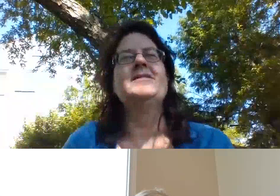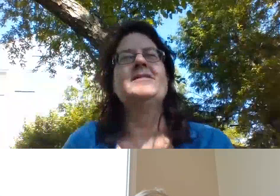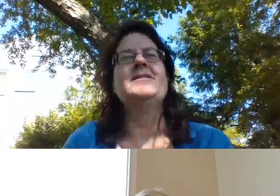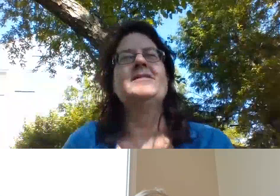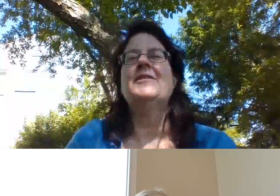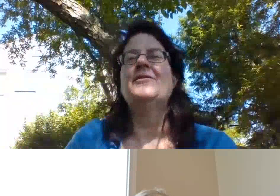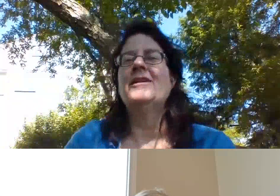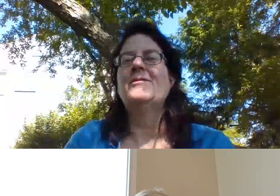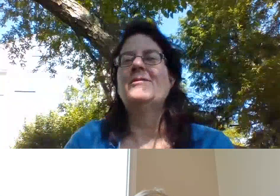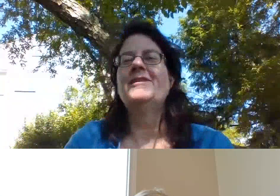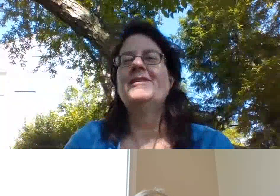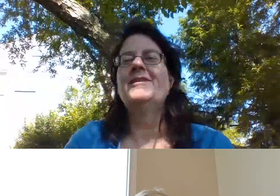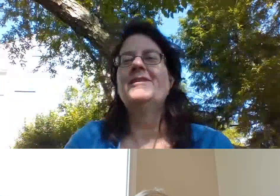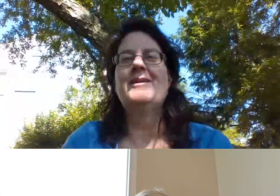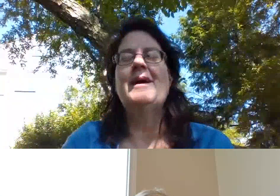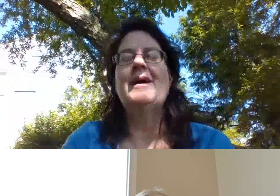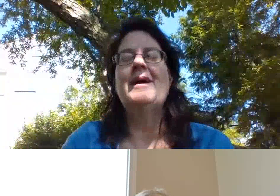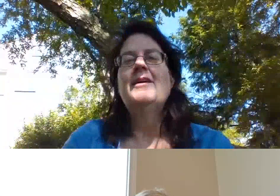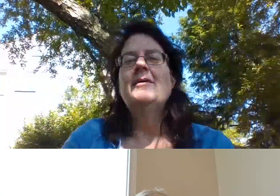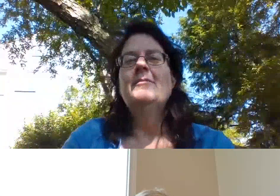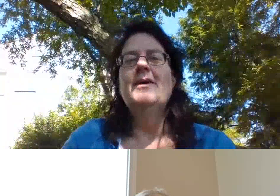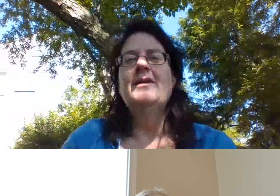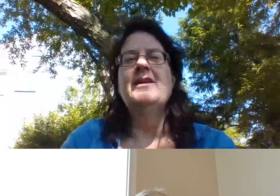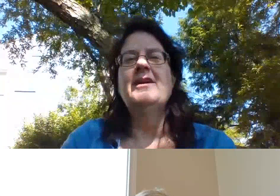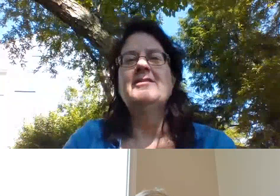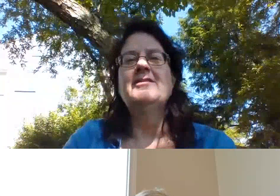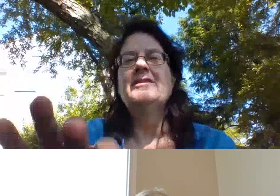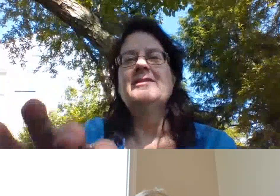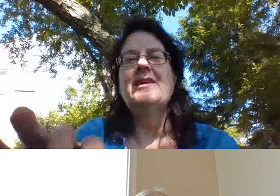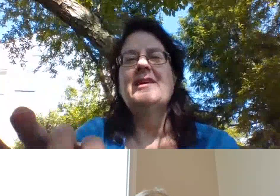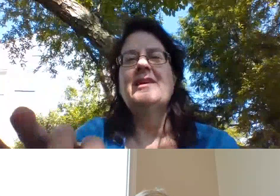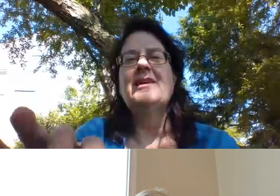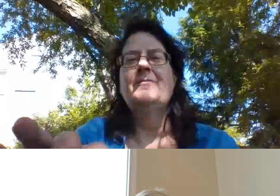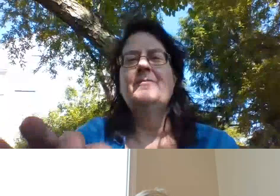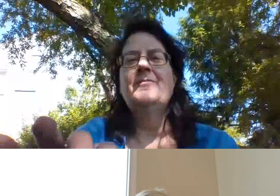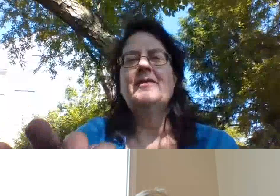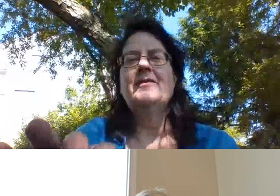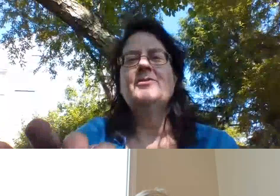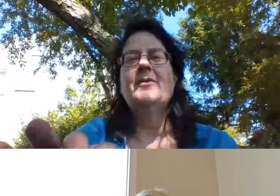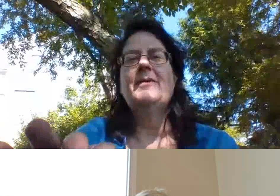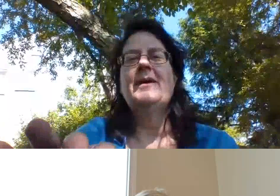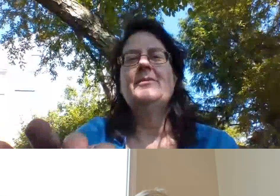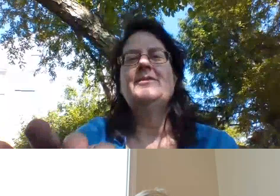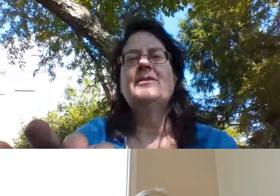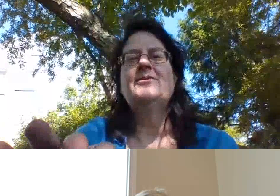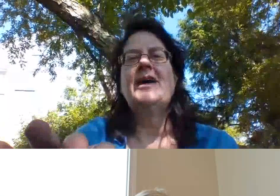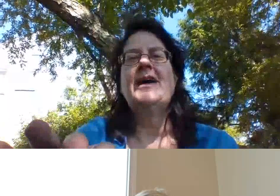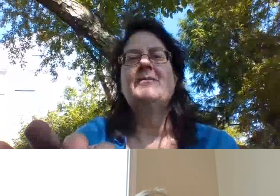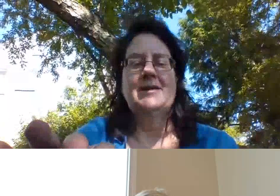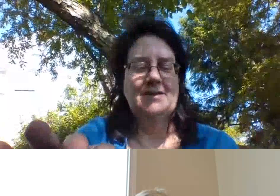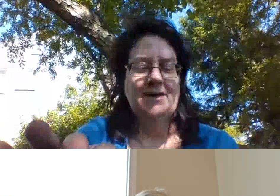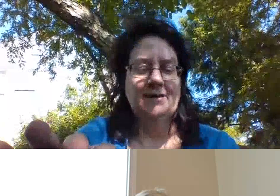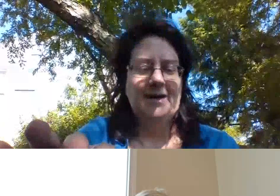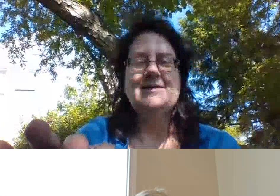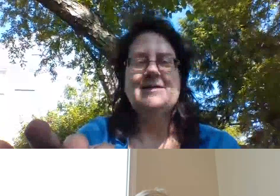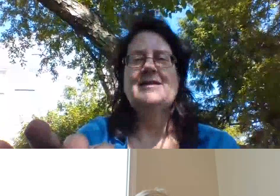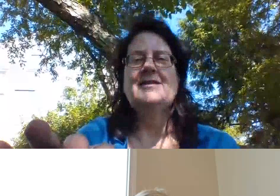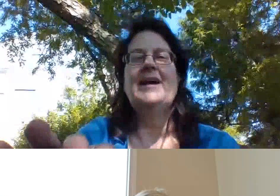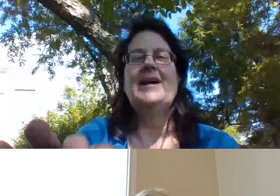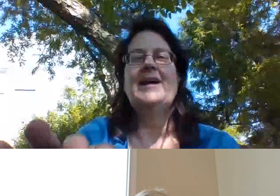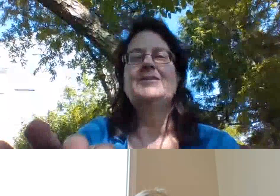accidentally moved my screen, so that's why I couldn't see the bottom half. But it also says that, should we be able to do chat? Because